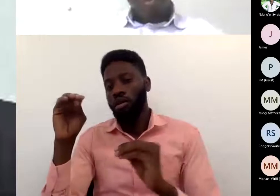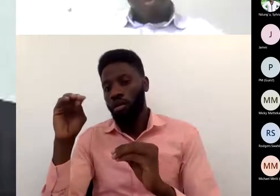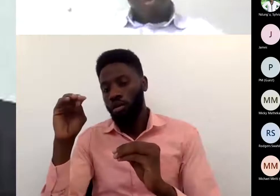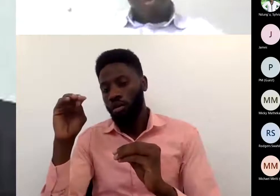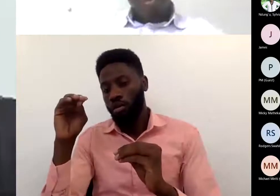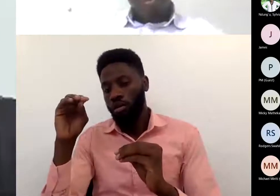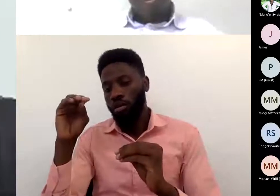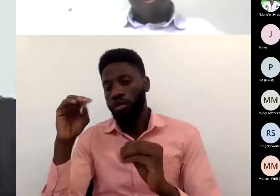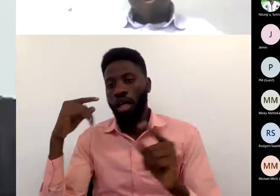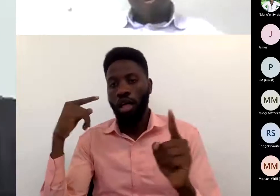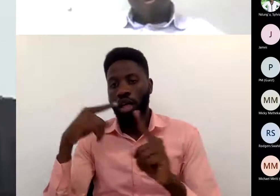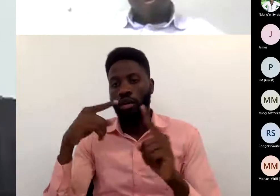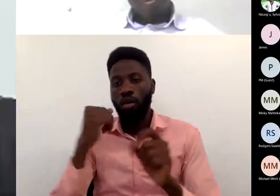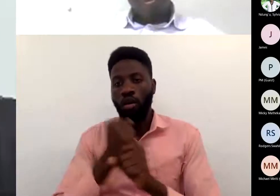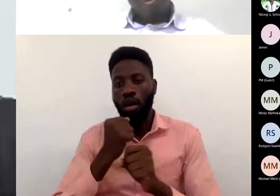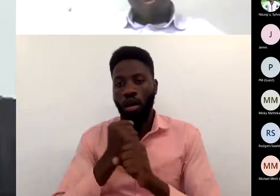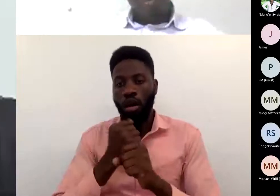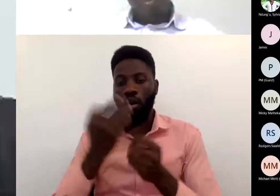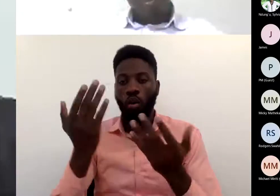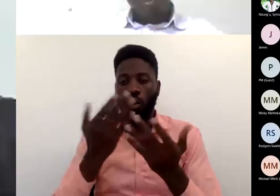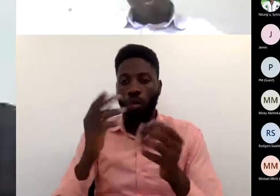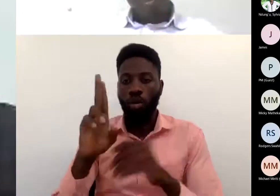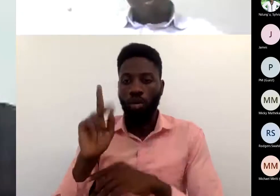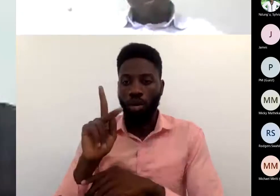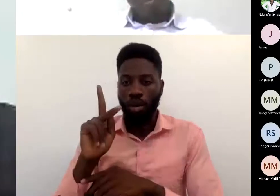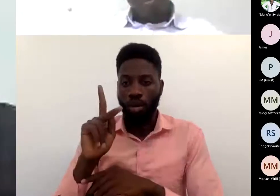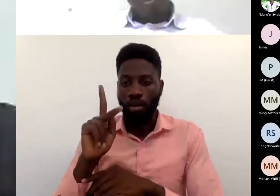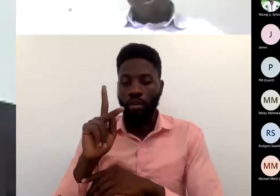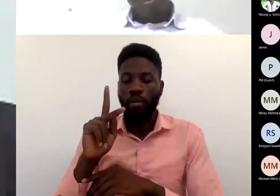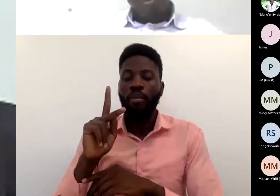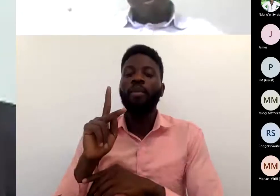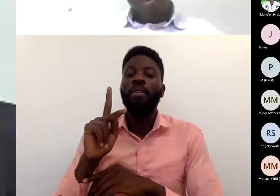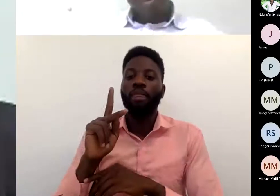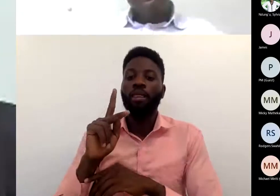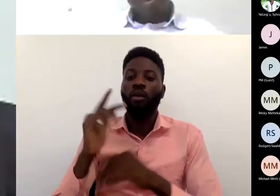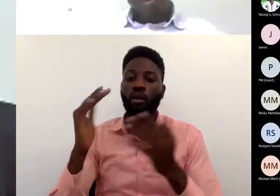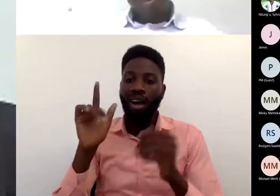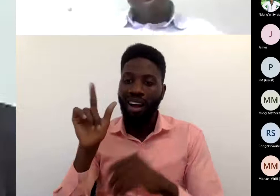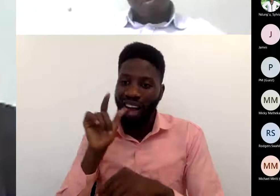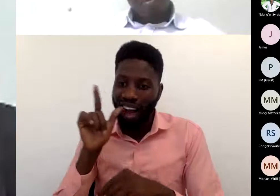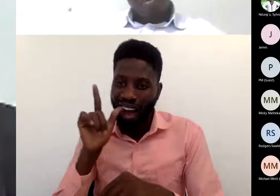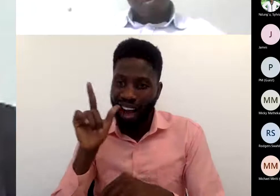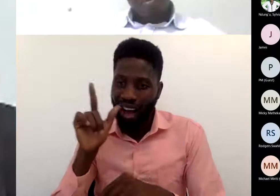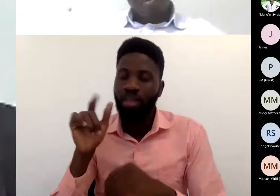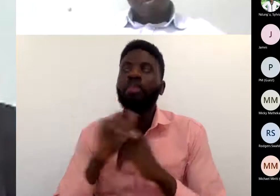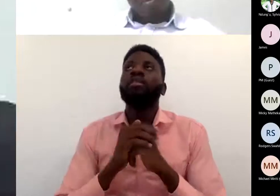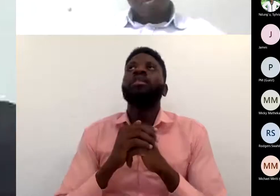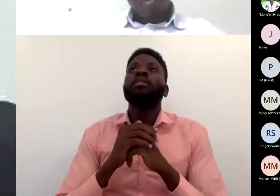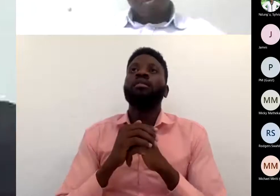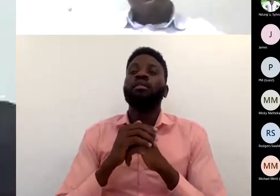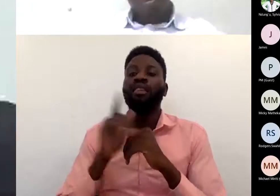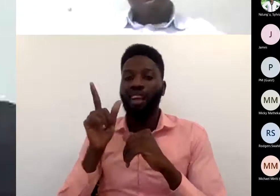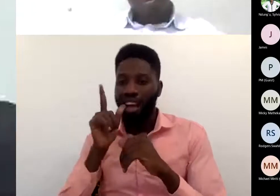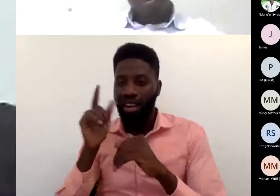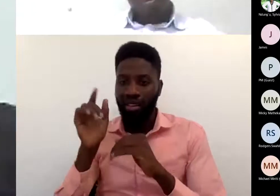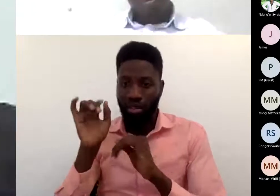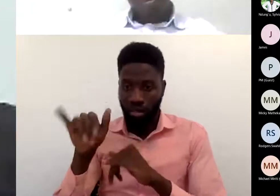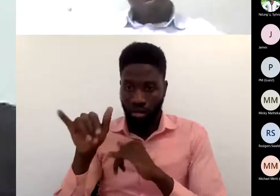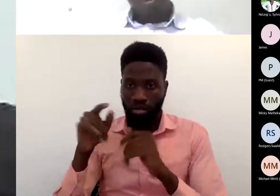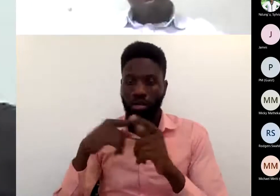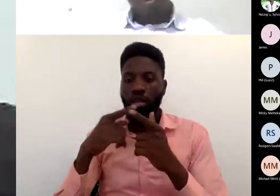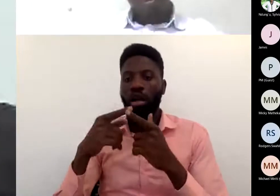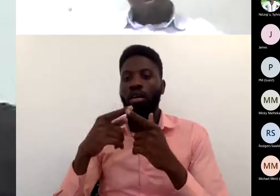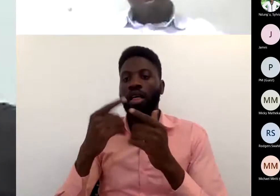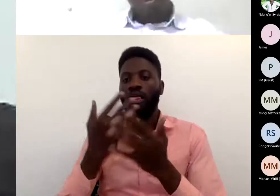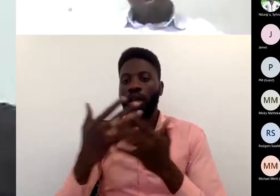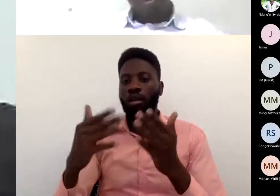that was in the United Kingdom, so specifically based in London. And that's where I would say things started opening up for me.